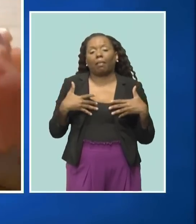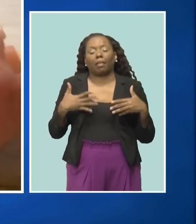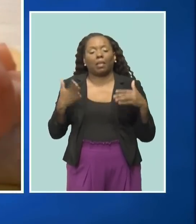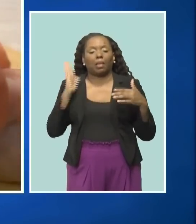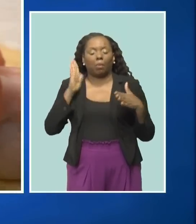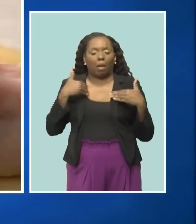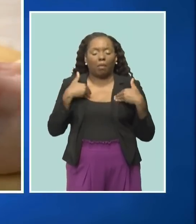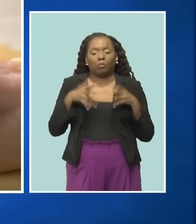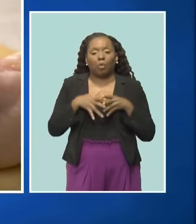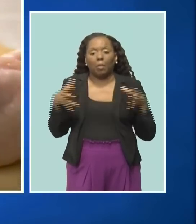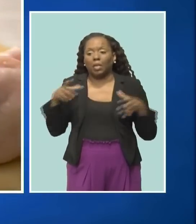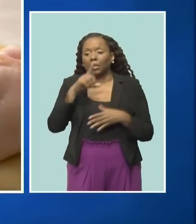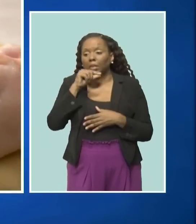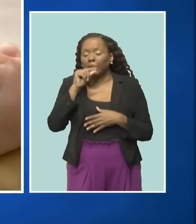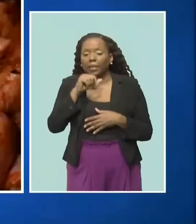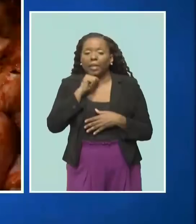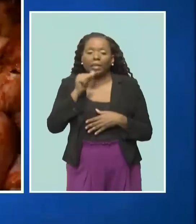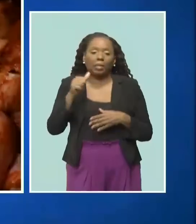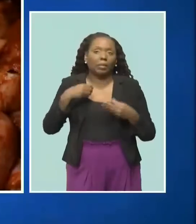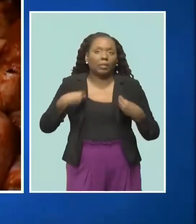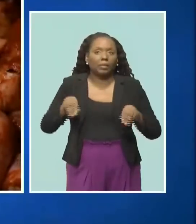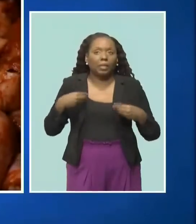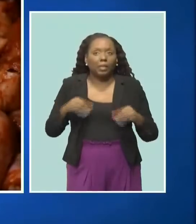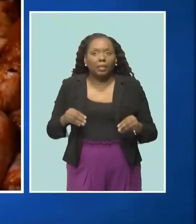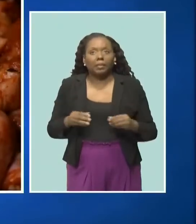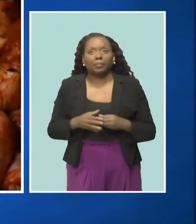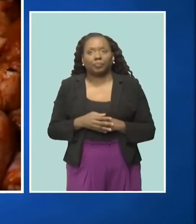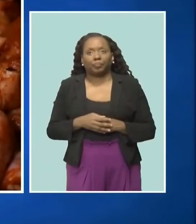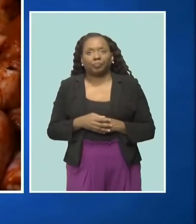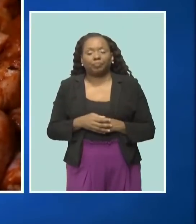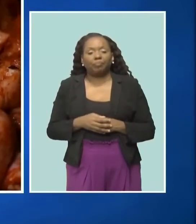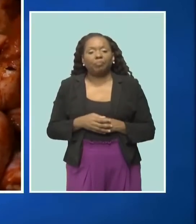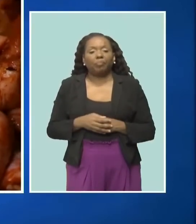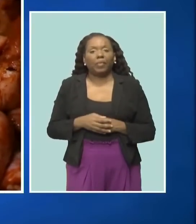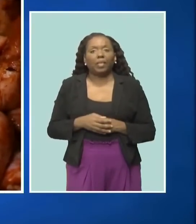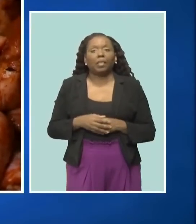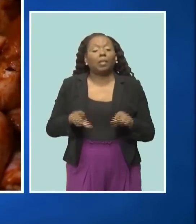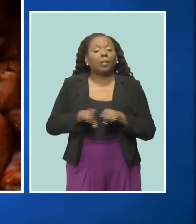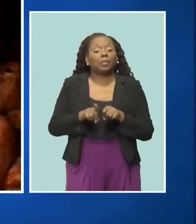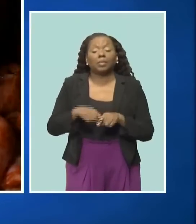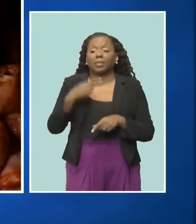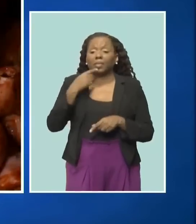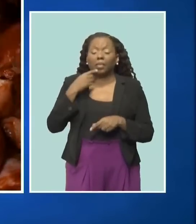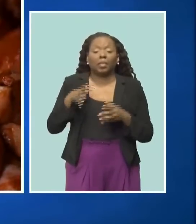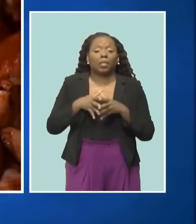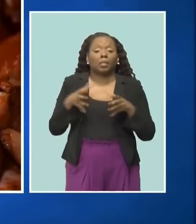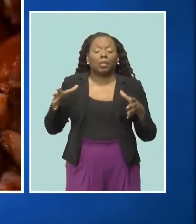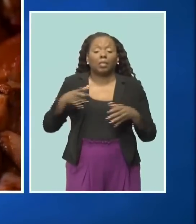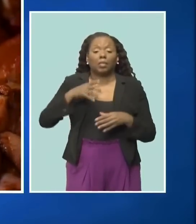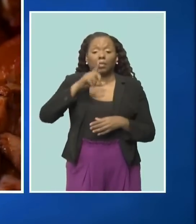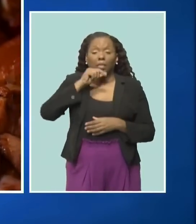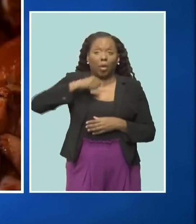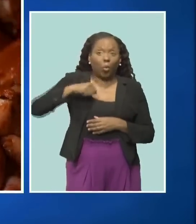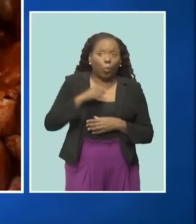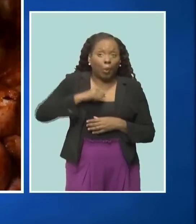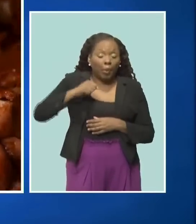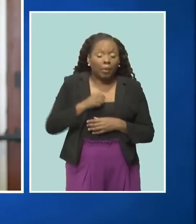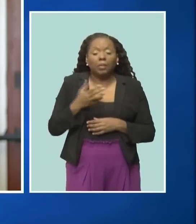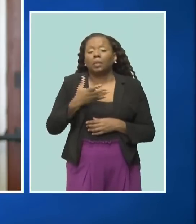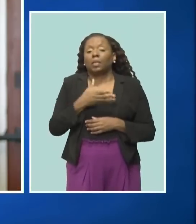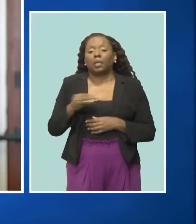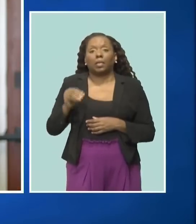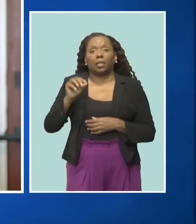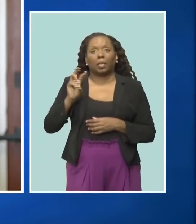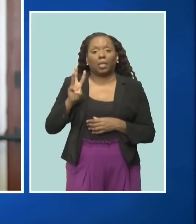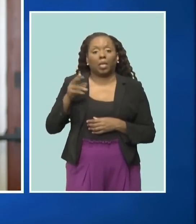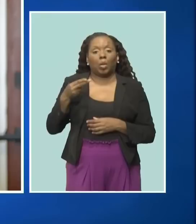industry suggesting that a lot of chicken wings and whole chickens were imported for Cricket World Cup. That situation had